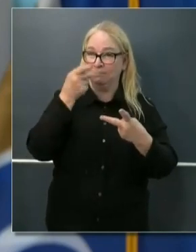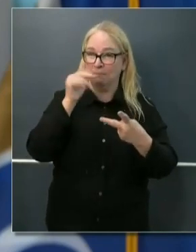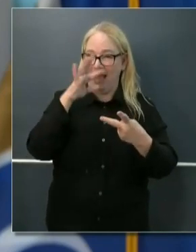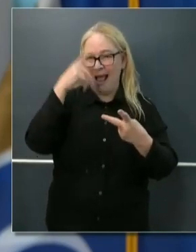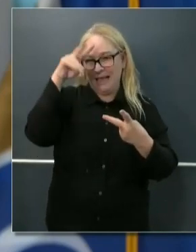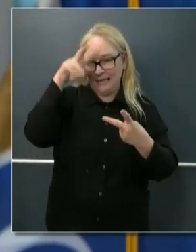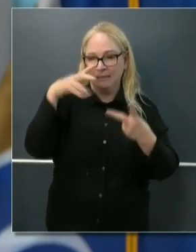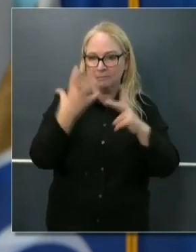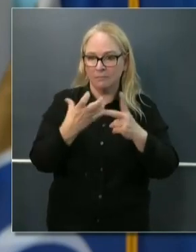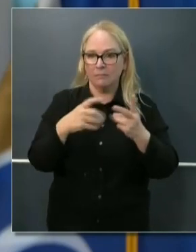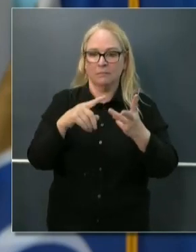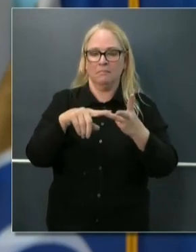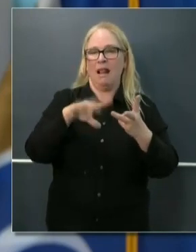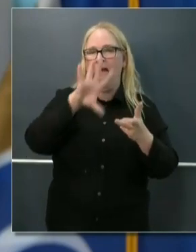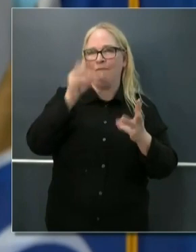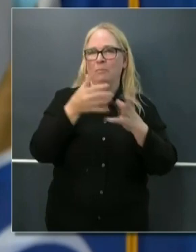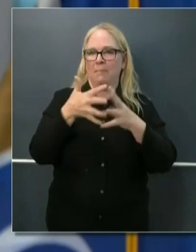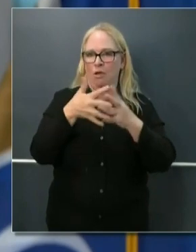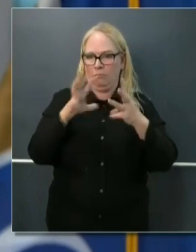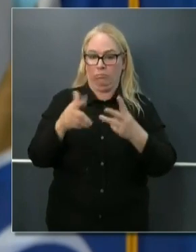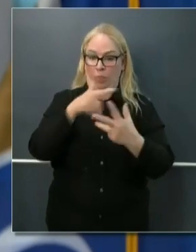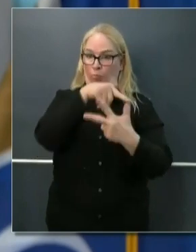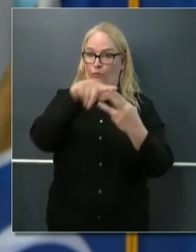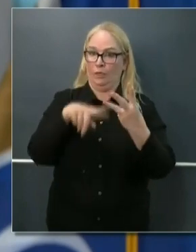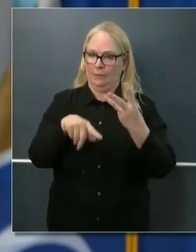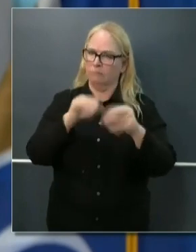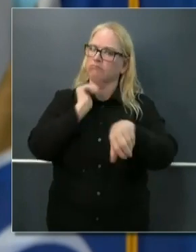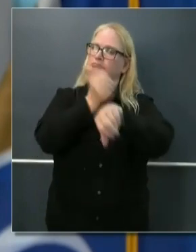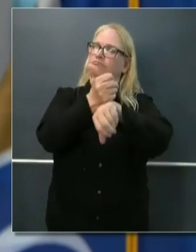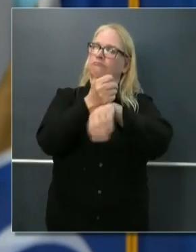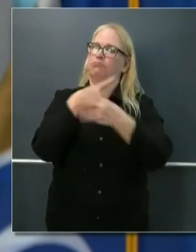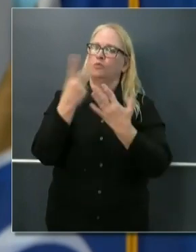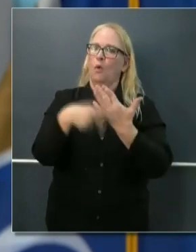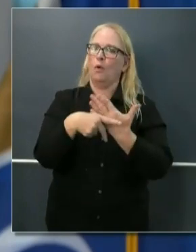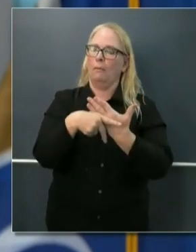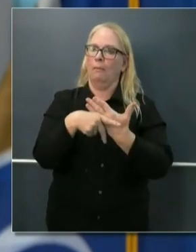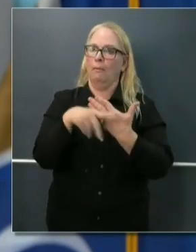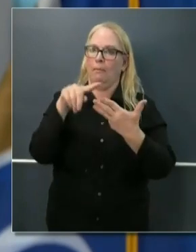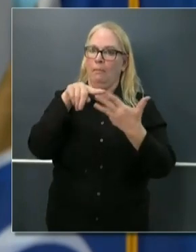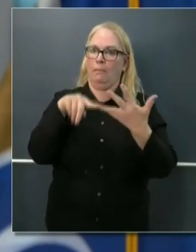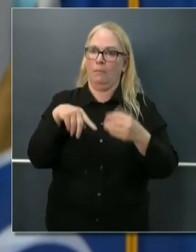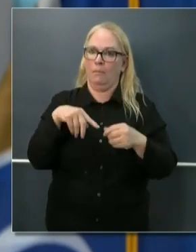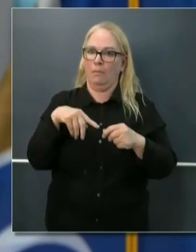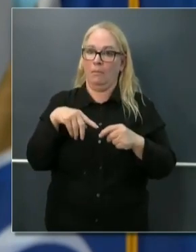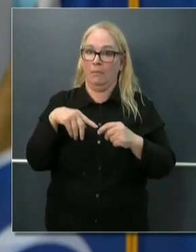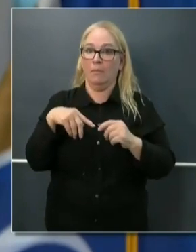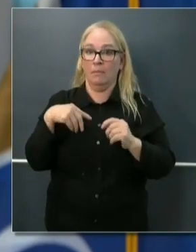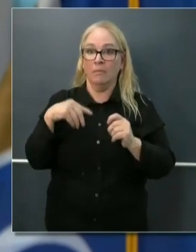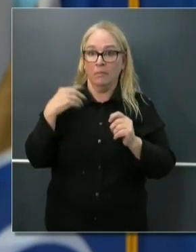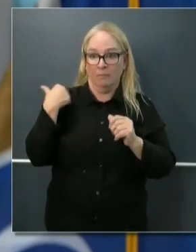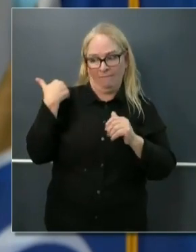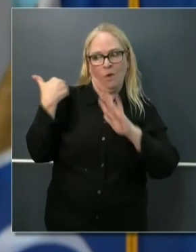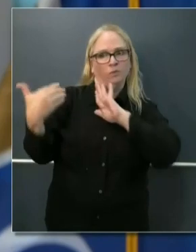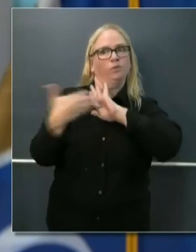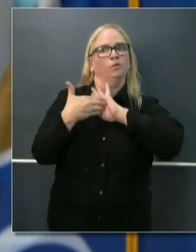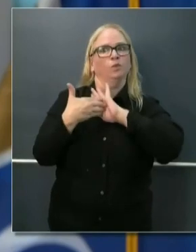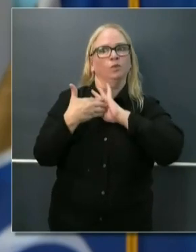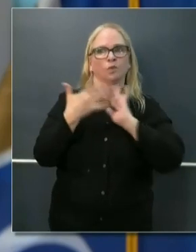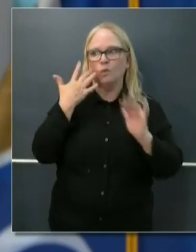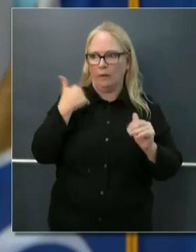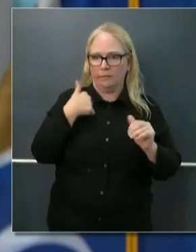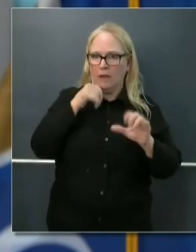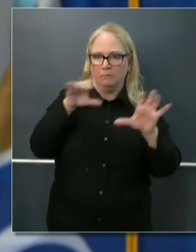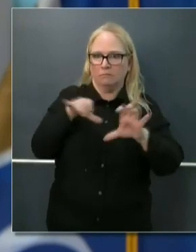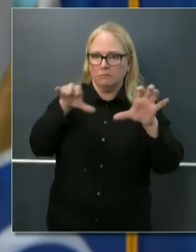urging of the creation of this program. As you know, we've been sued in this program. We're doing everything our best